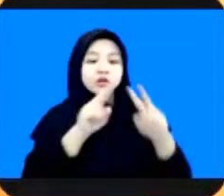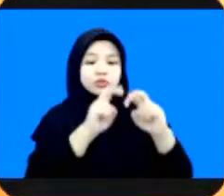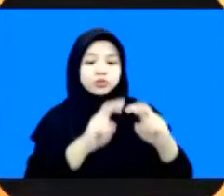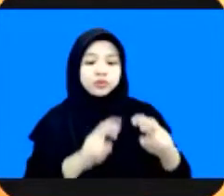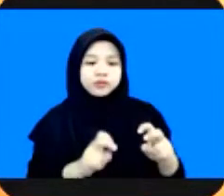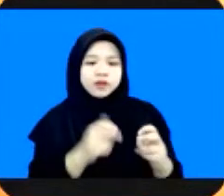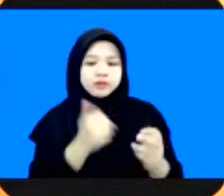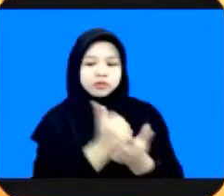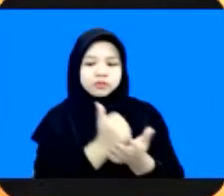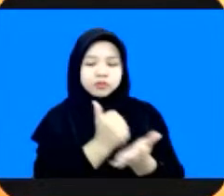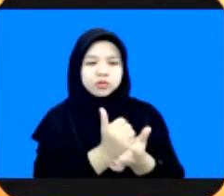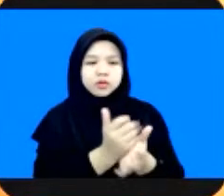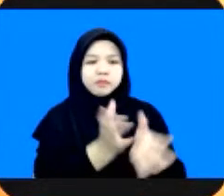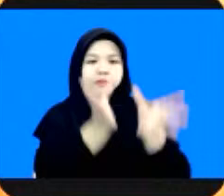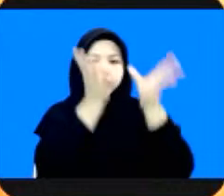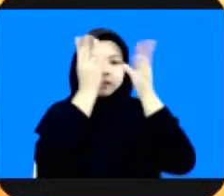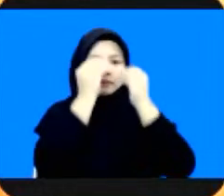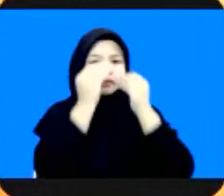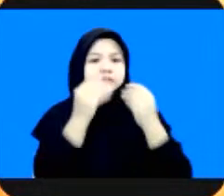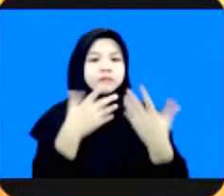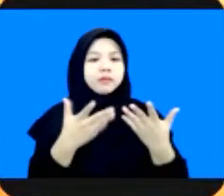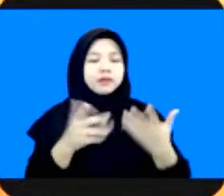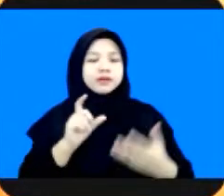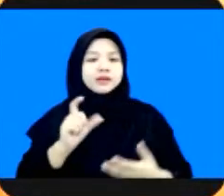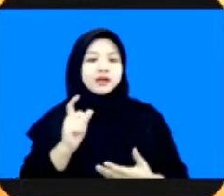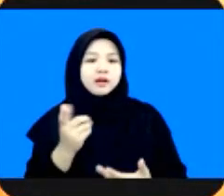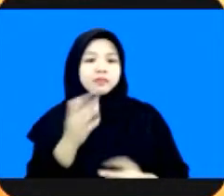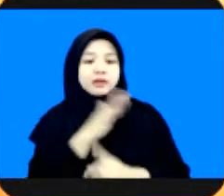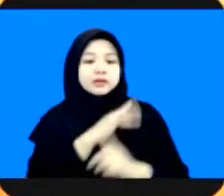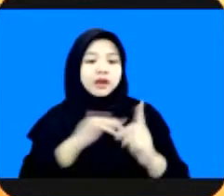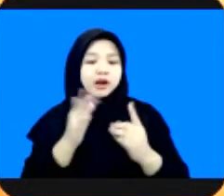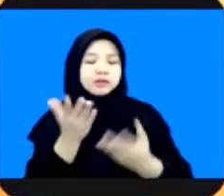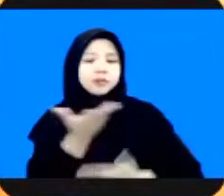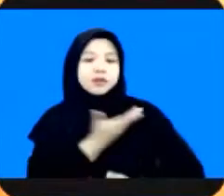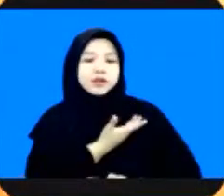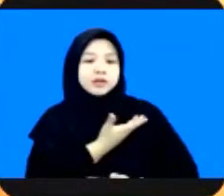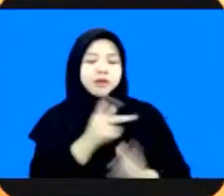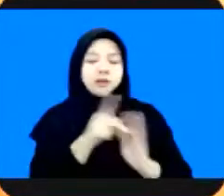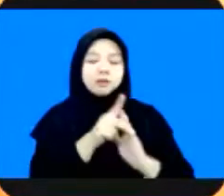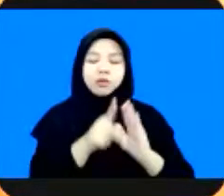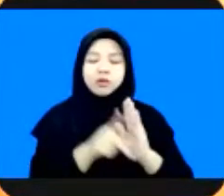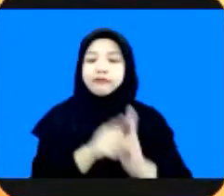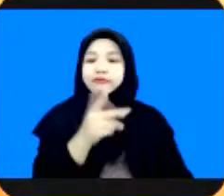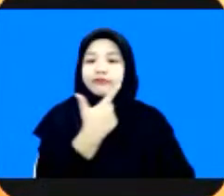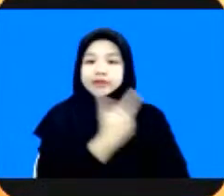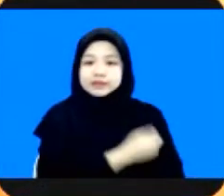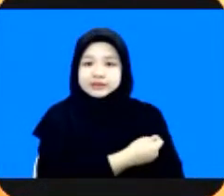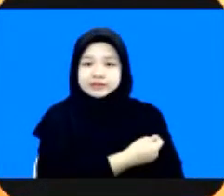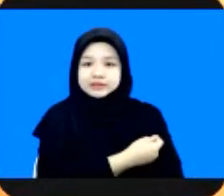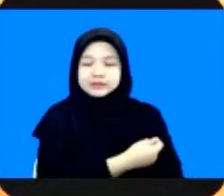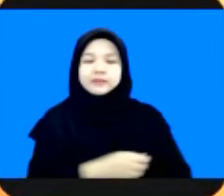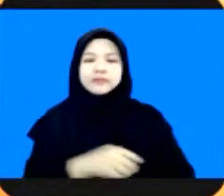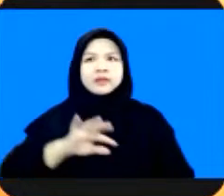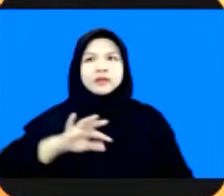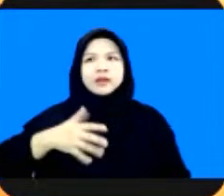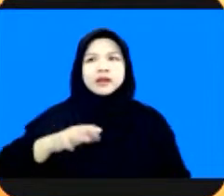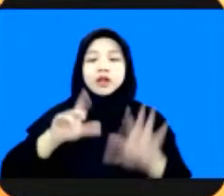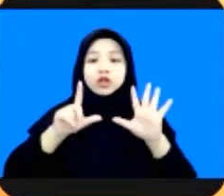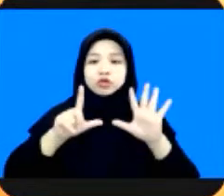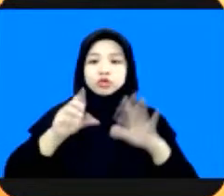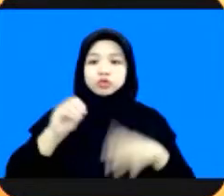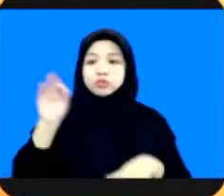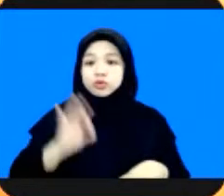acceptance from public in terms of COVID-19 vaccination. Around 70% of people saying that they're willing